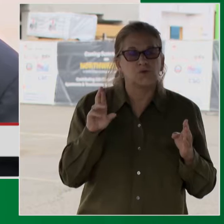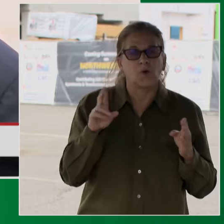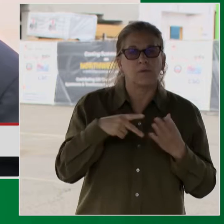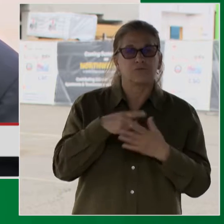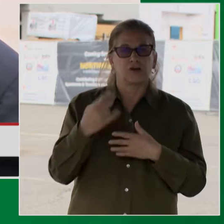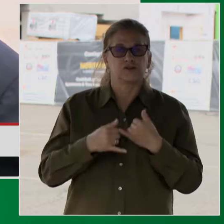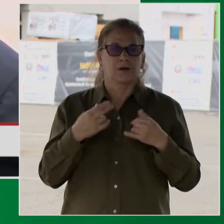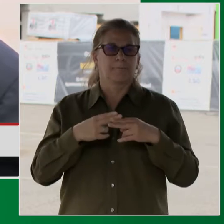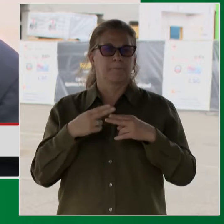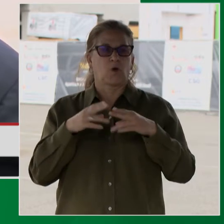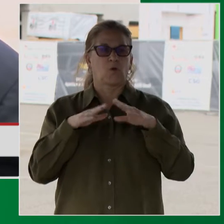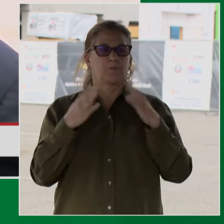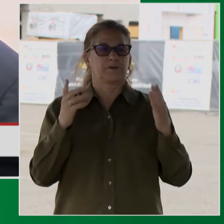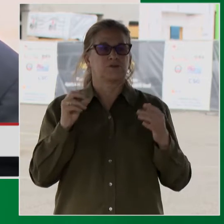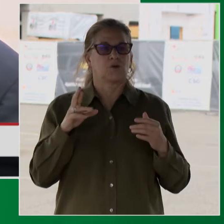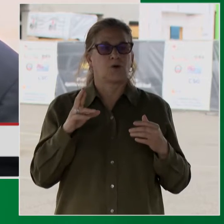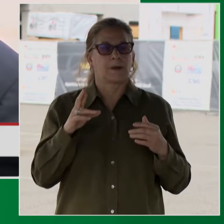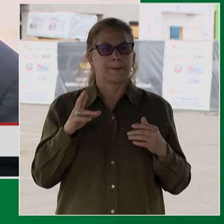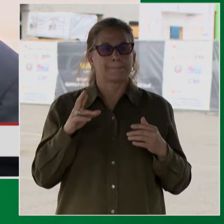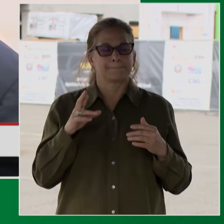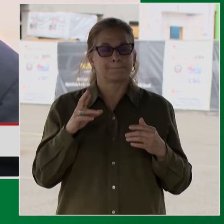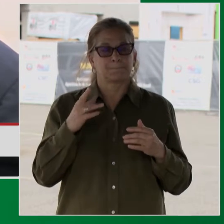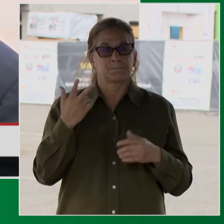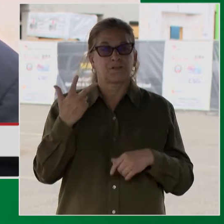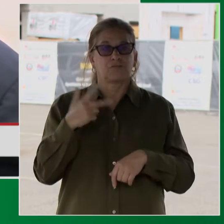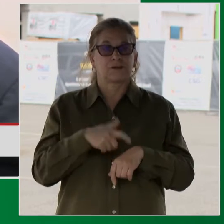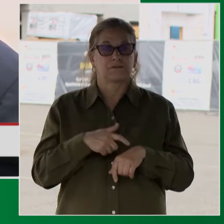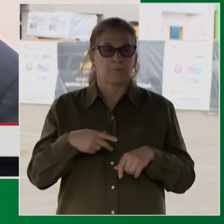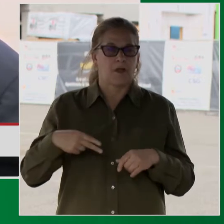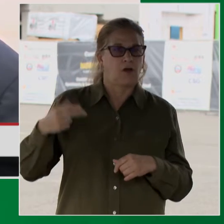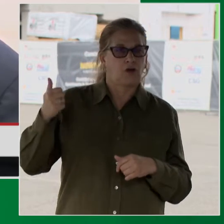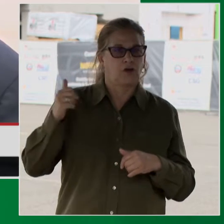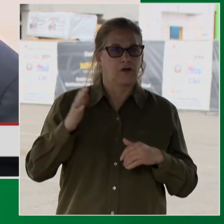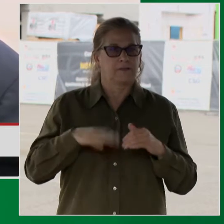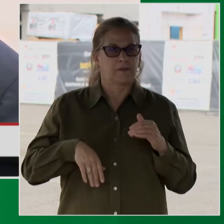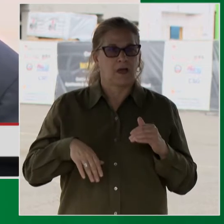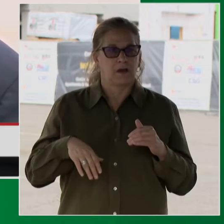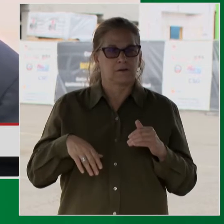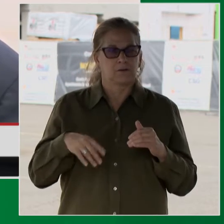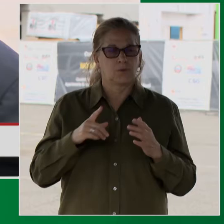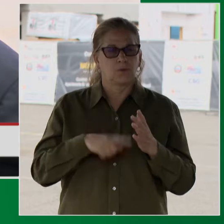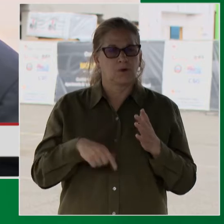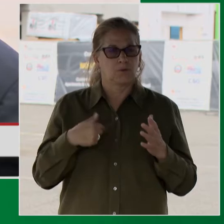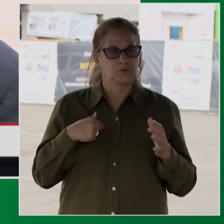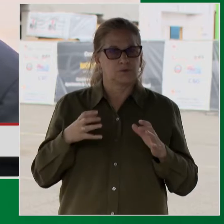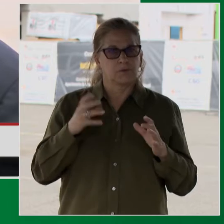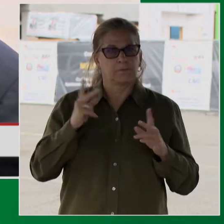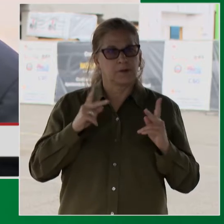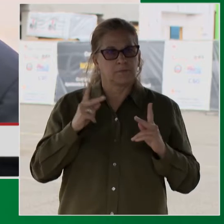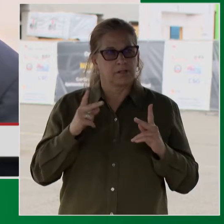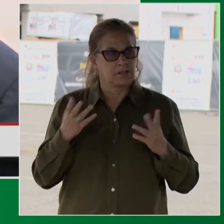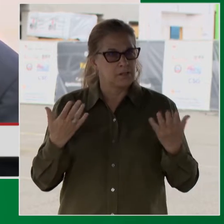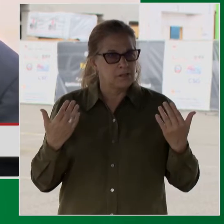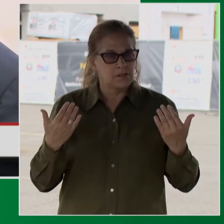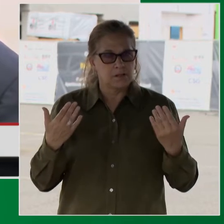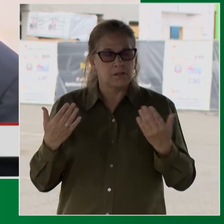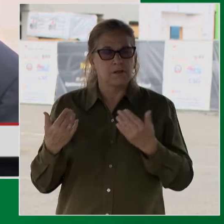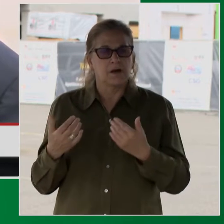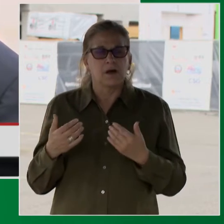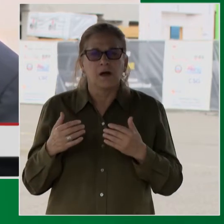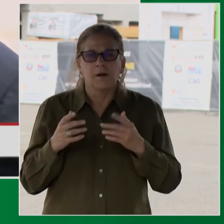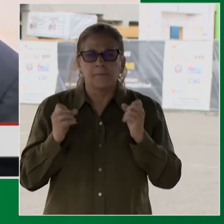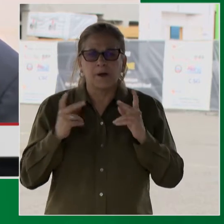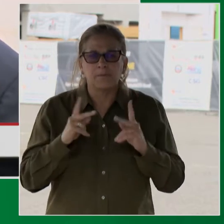than what we typically do. So it's been really exciting to continue to contribute to home ownership in that way. There is a down payment